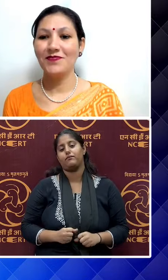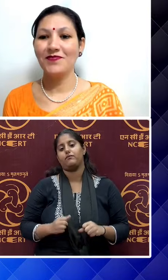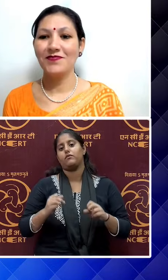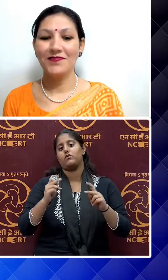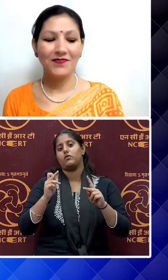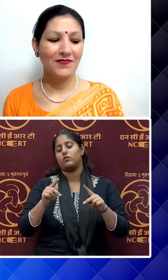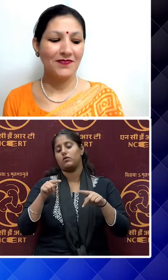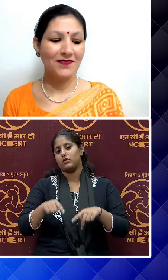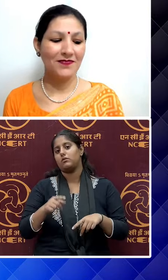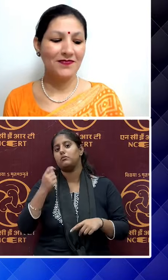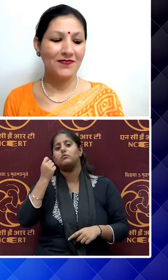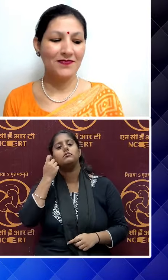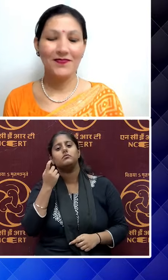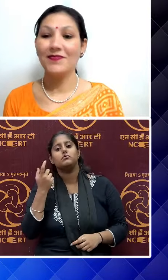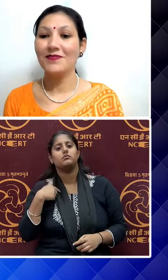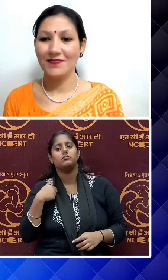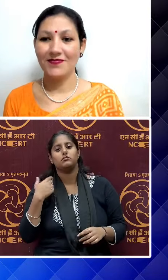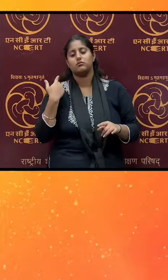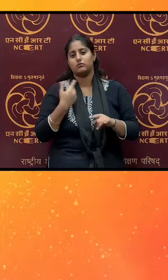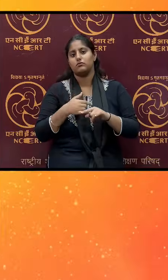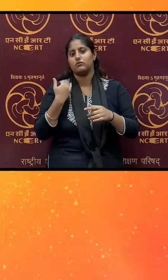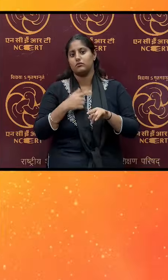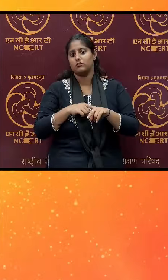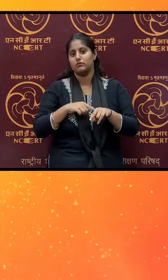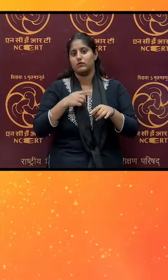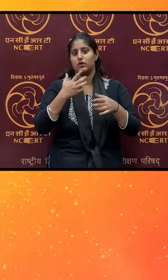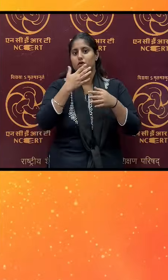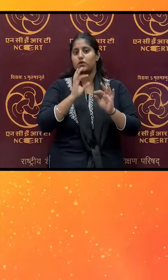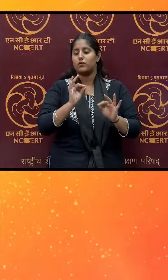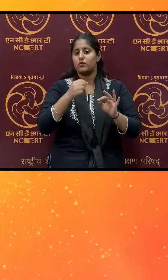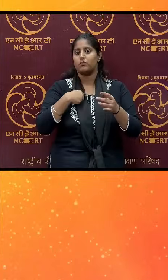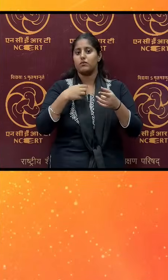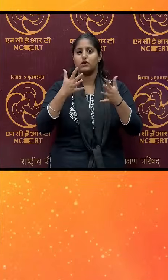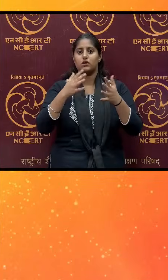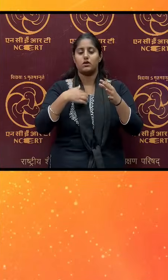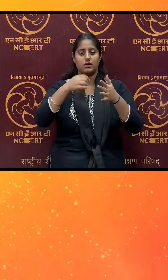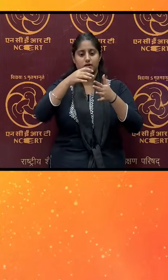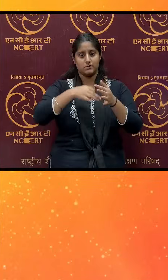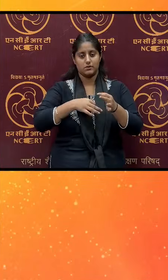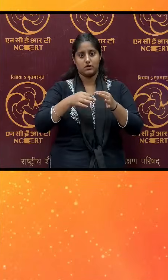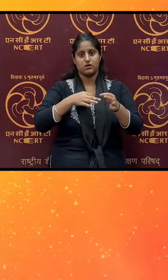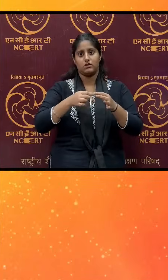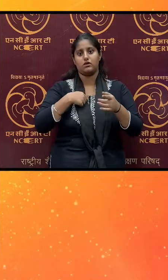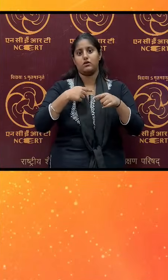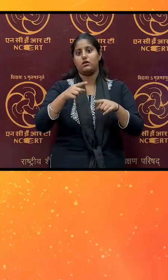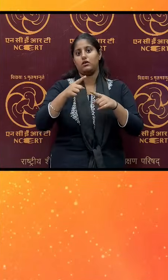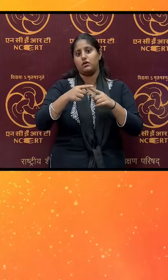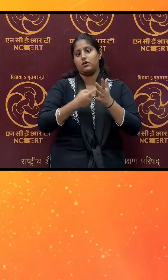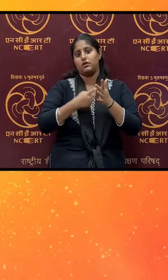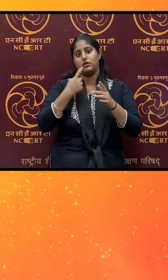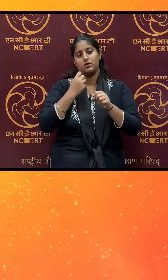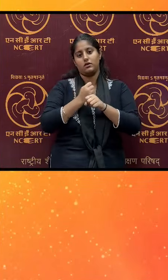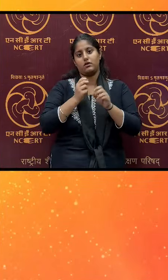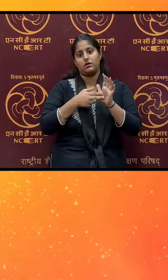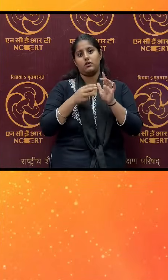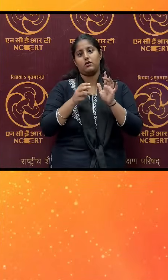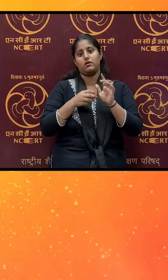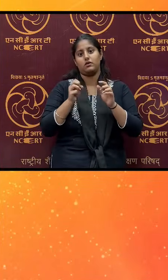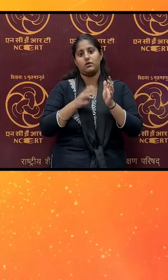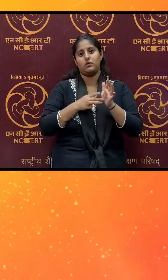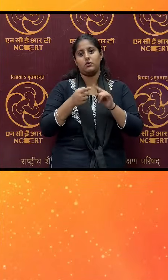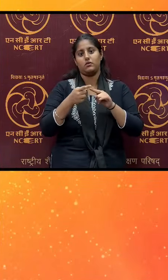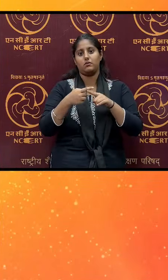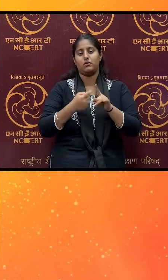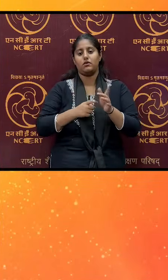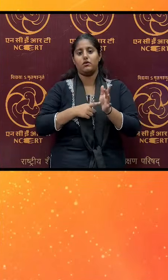I had understood till the time, so beautifully you have explained us the importance of trigonometry. And since we are running lack of